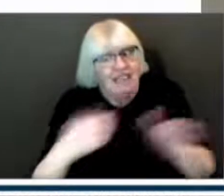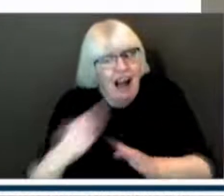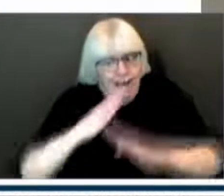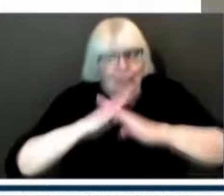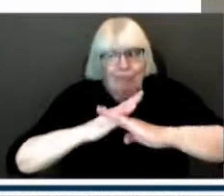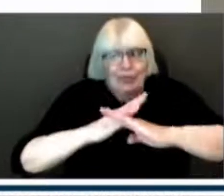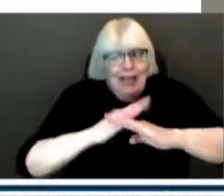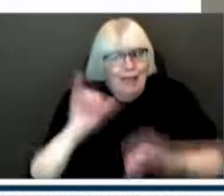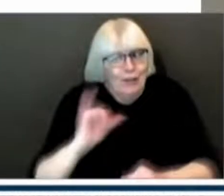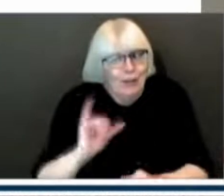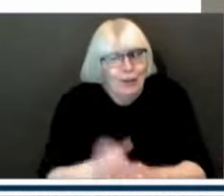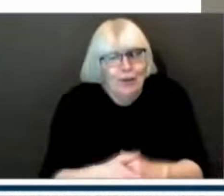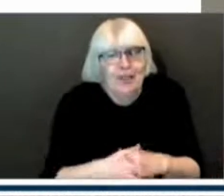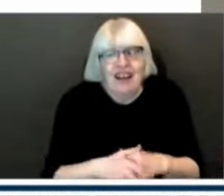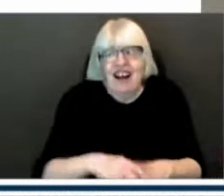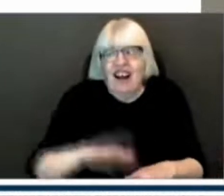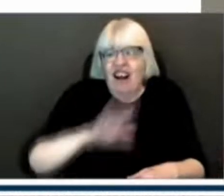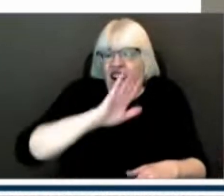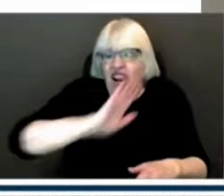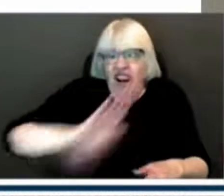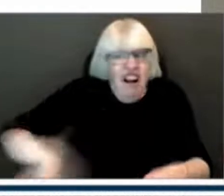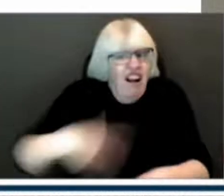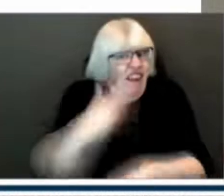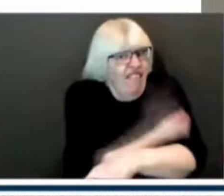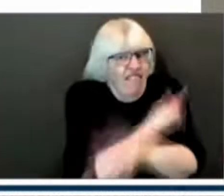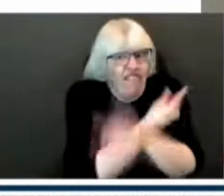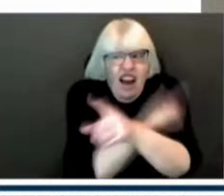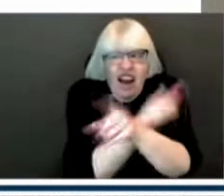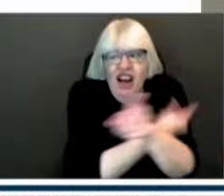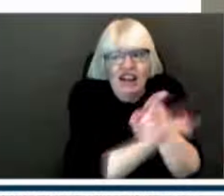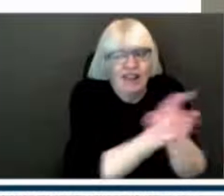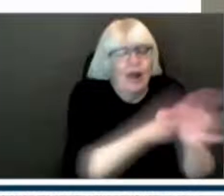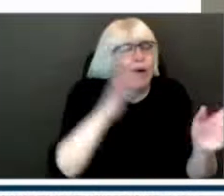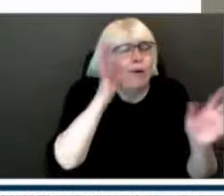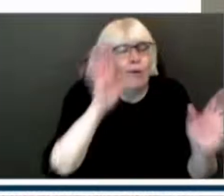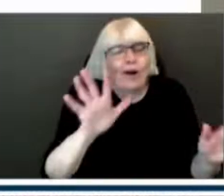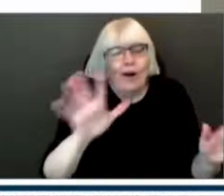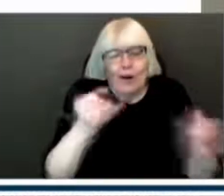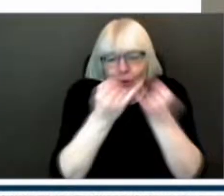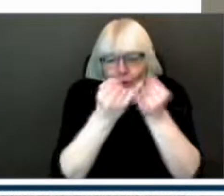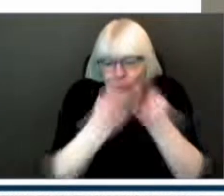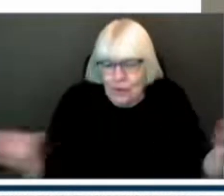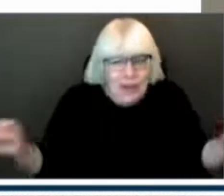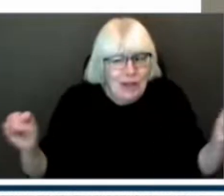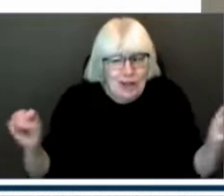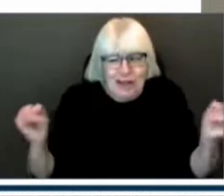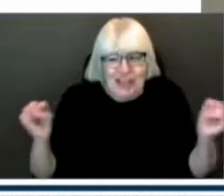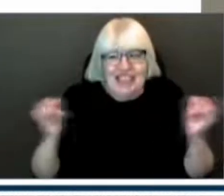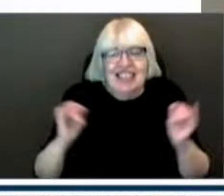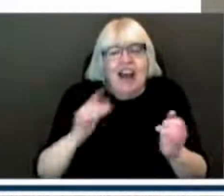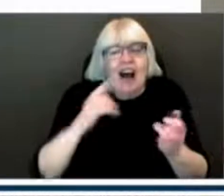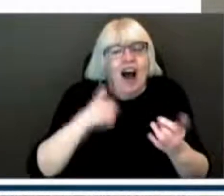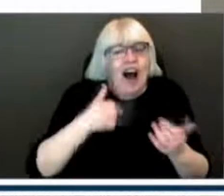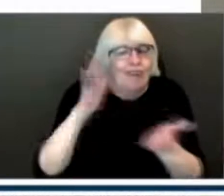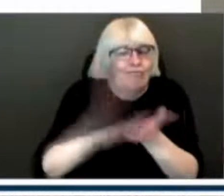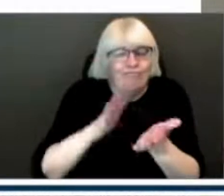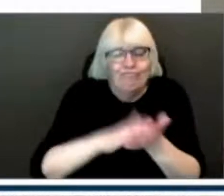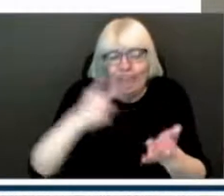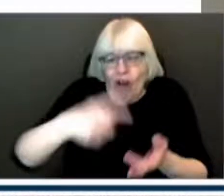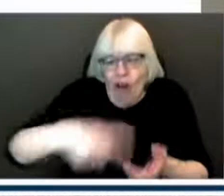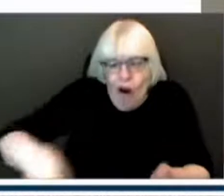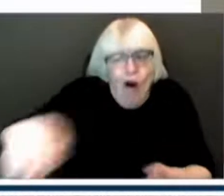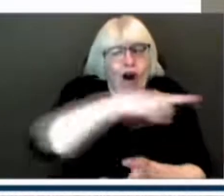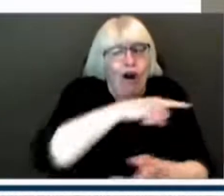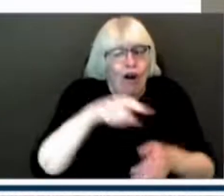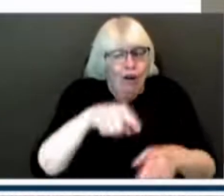vaccine coverage. And the credit to that goes to every Nova Scotian who's stepped forward and rolled up their sleeve and to get their first,